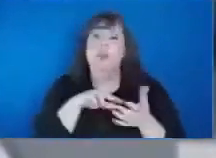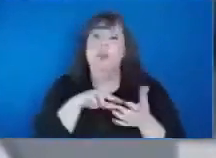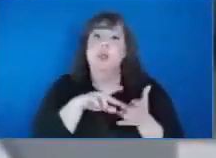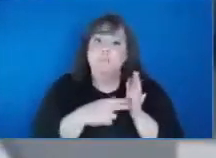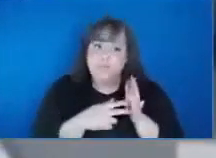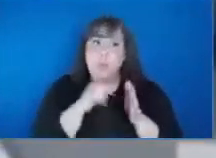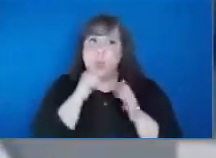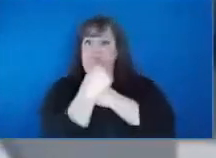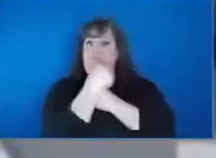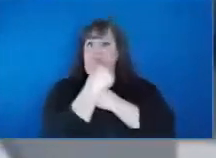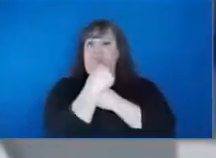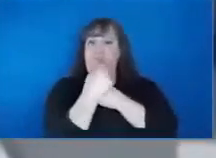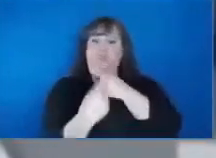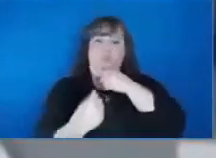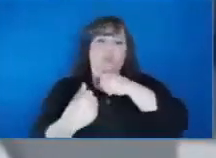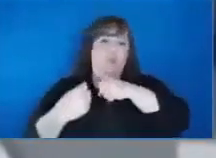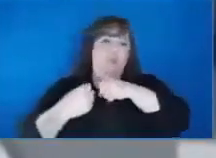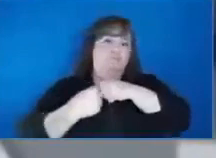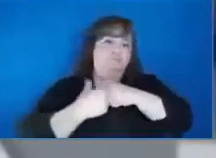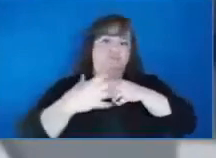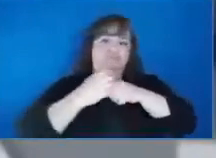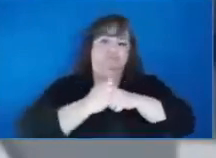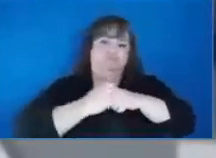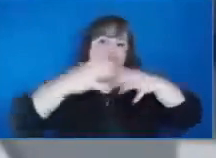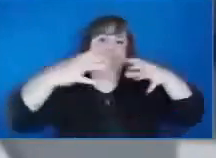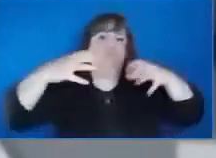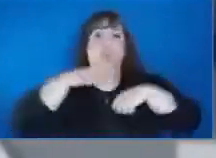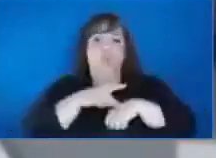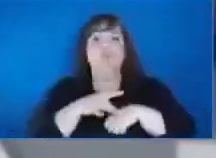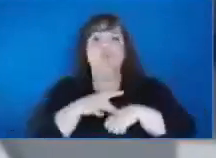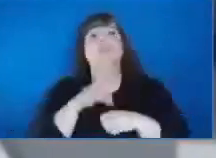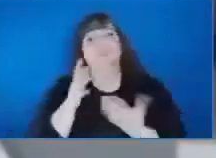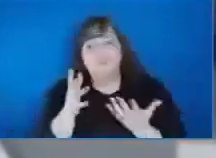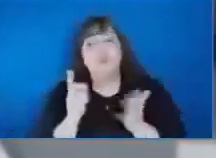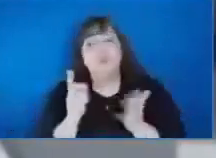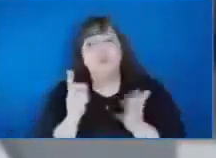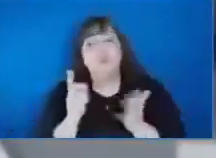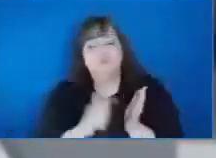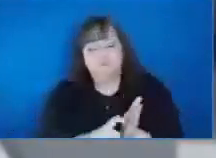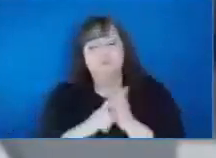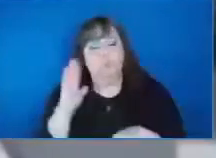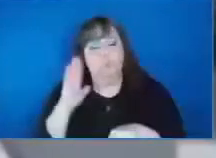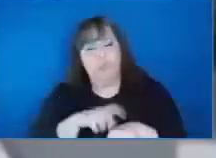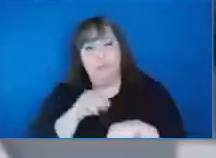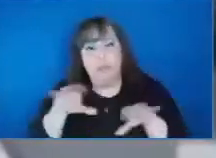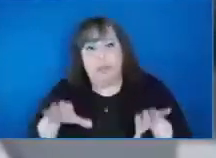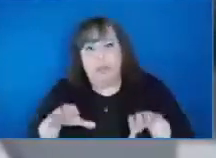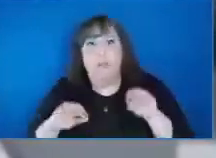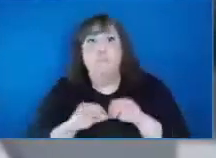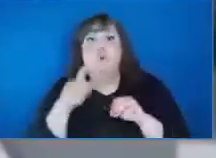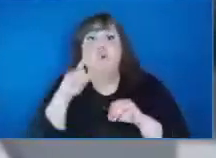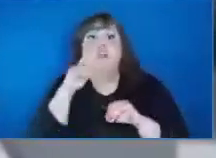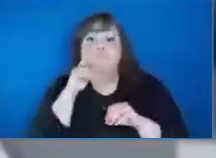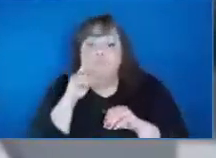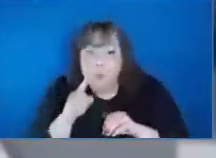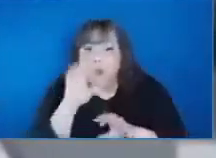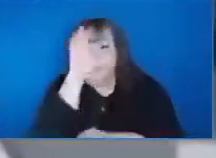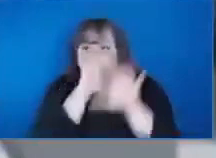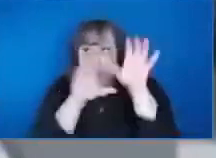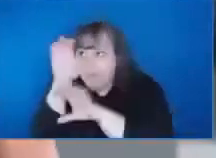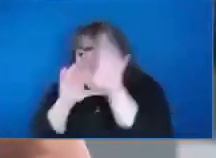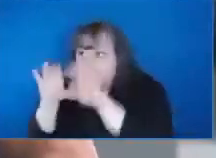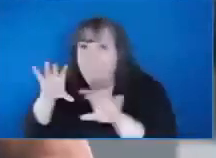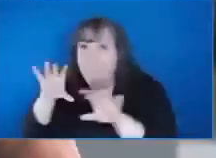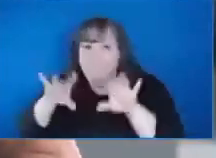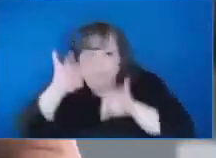on a collision course. And this is why you need this warning time, and you have to do so much more to find the asteroids. And there's actually a lot that we need to do on that still. I